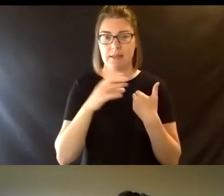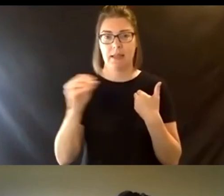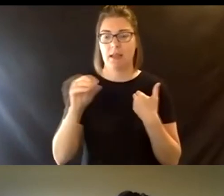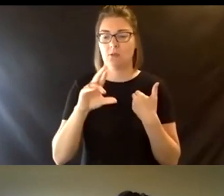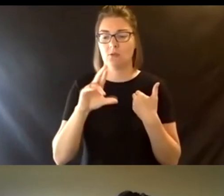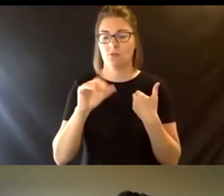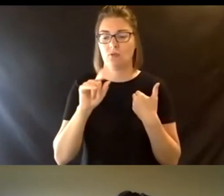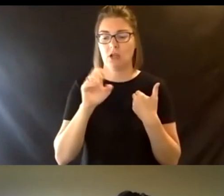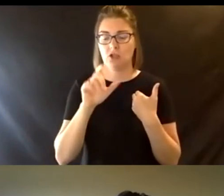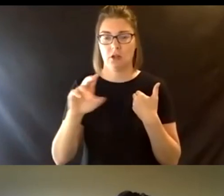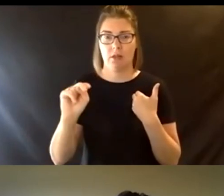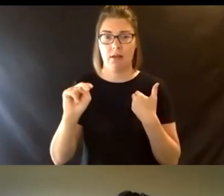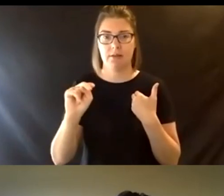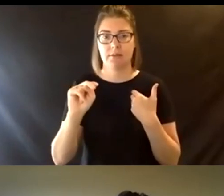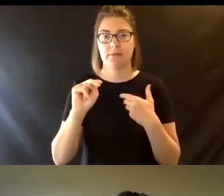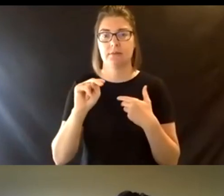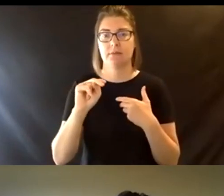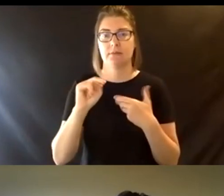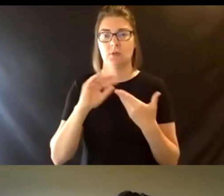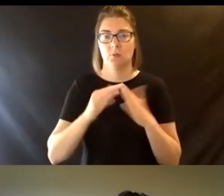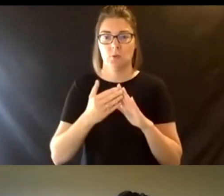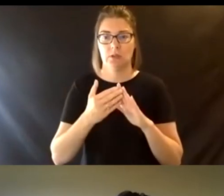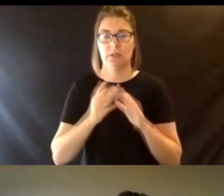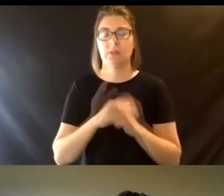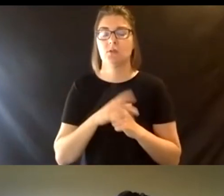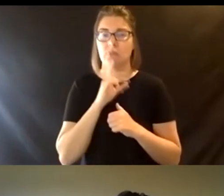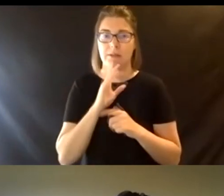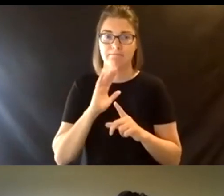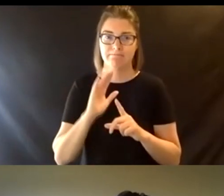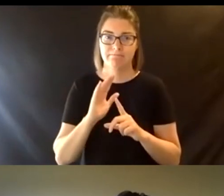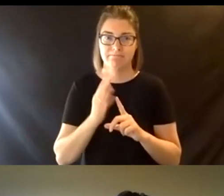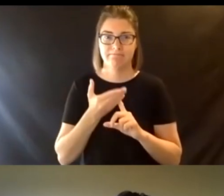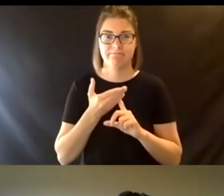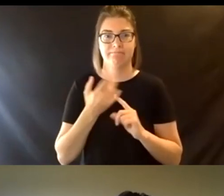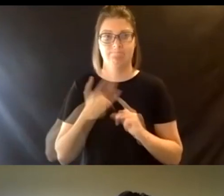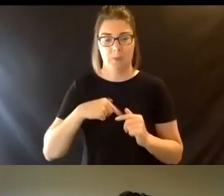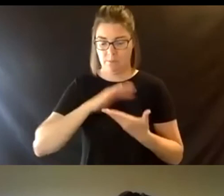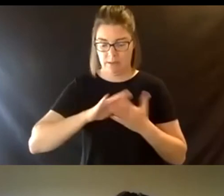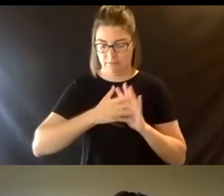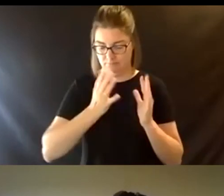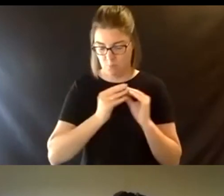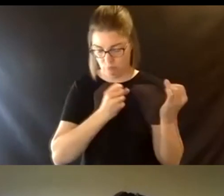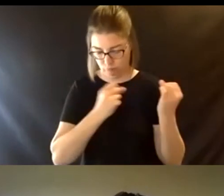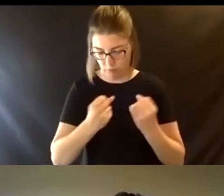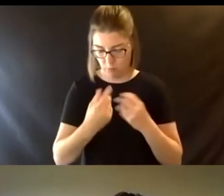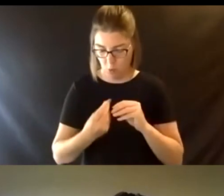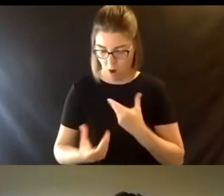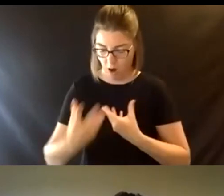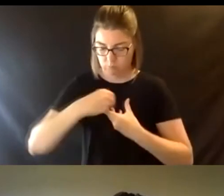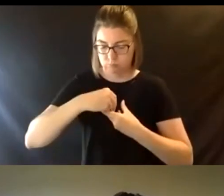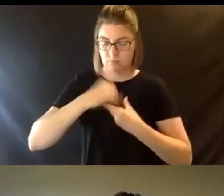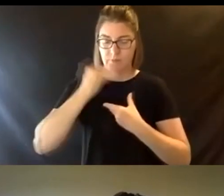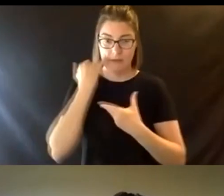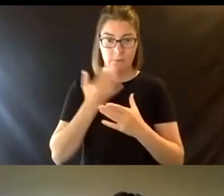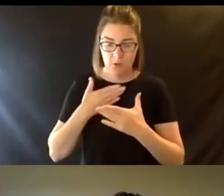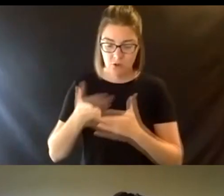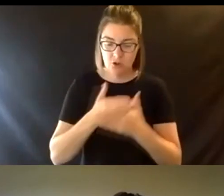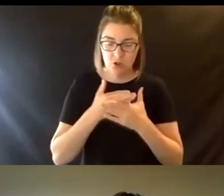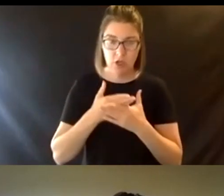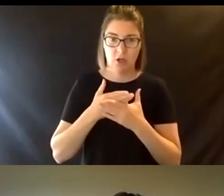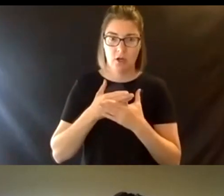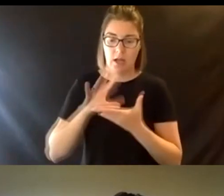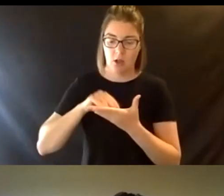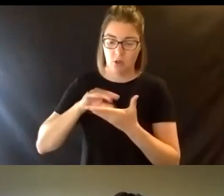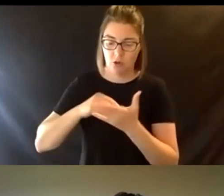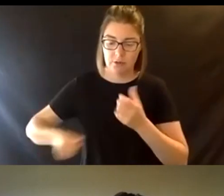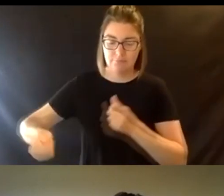community. So we're really convinced that we shall become stronger and more inclusive through sharing and collective learning